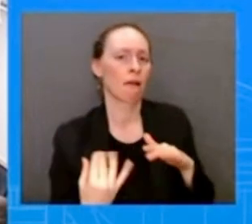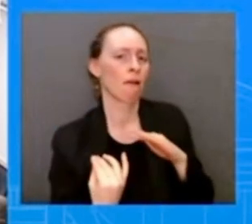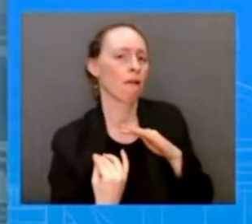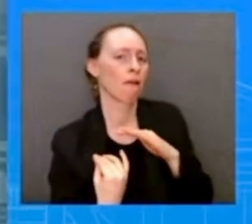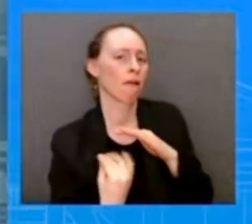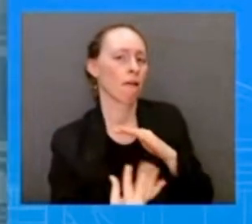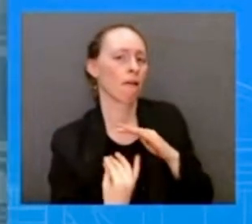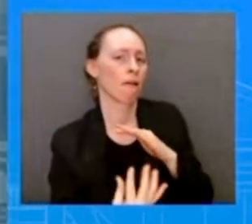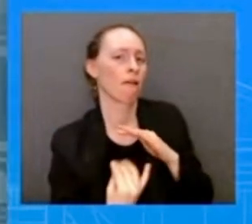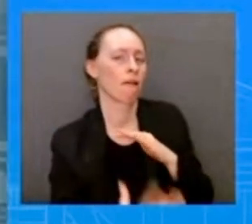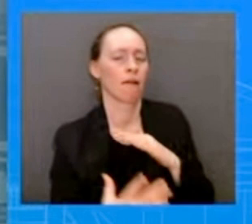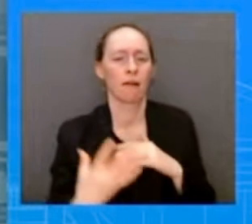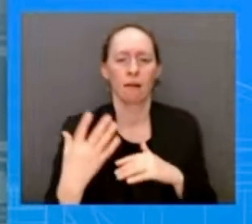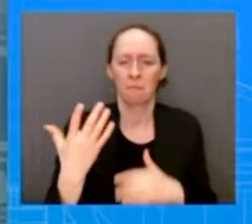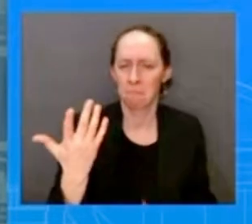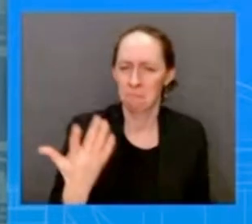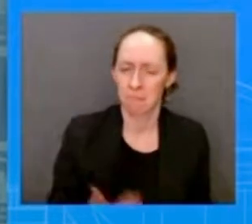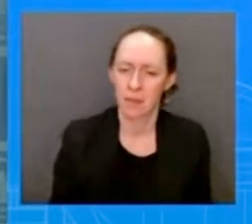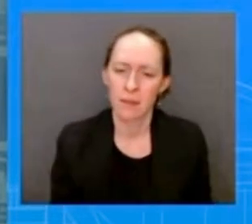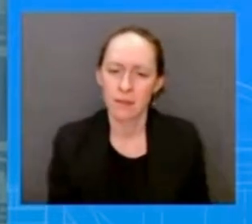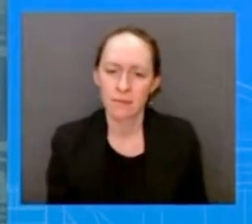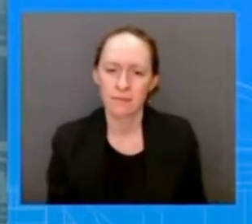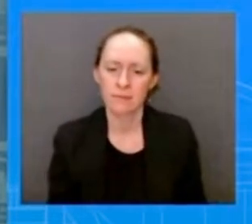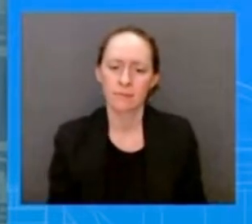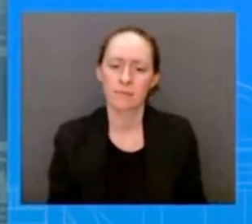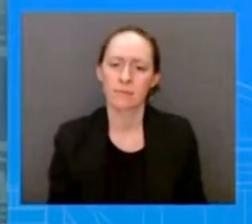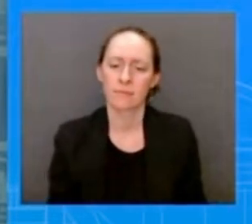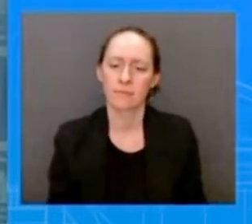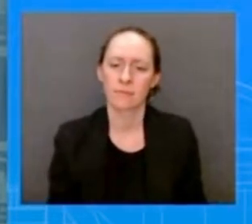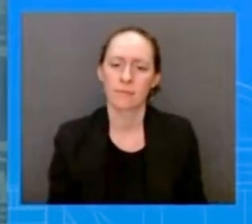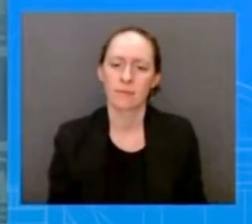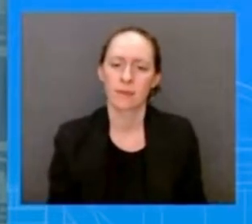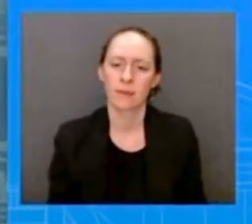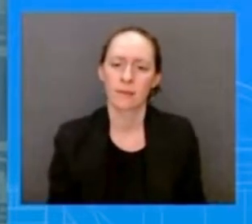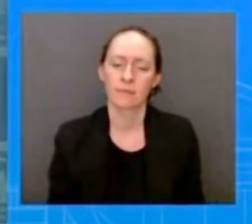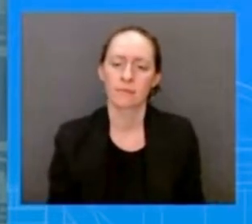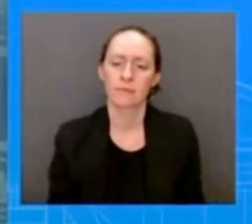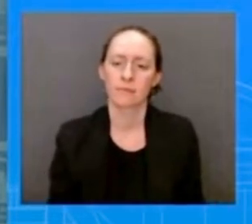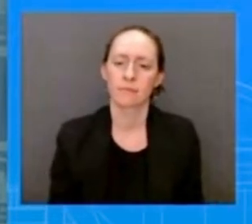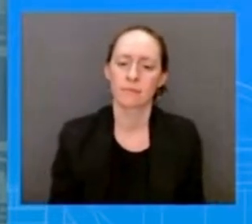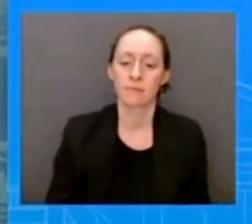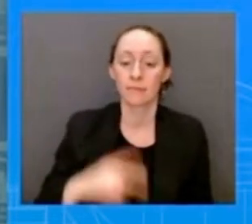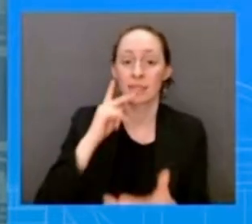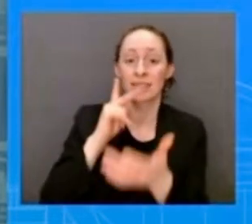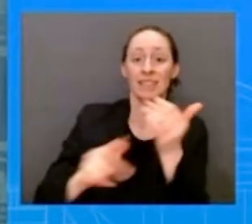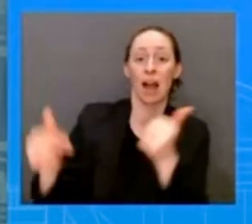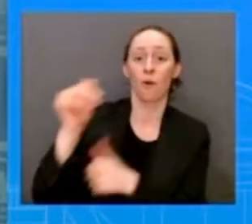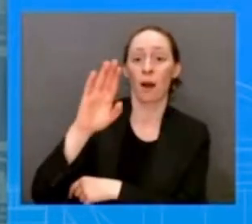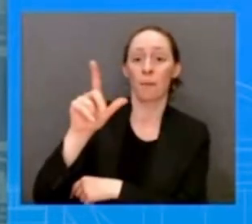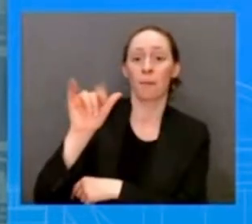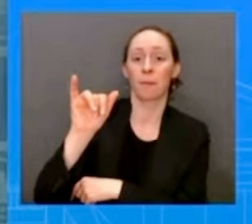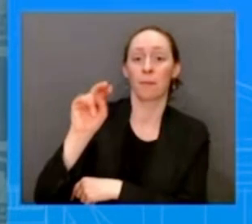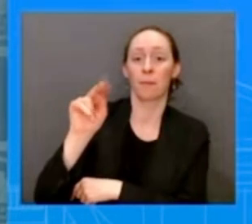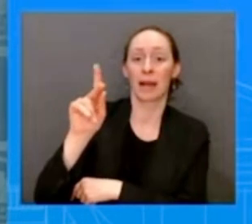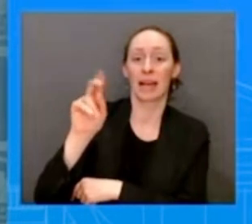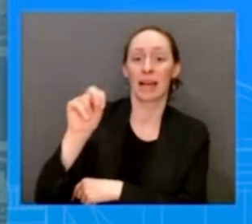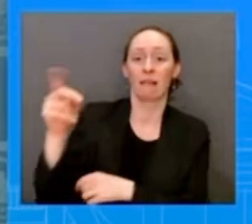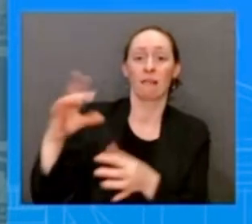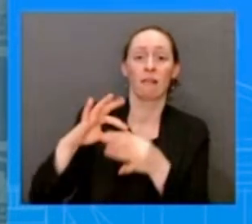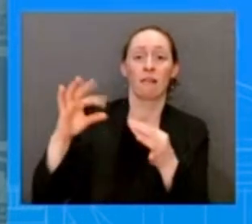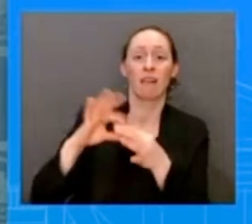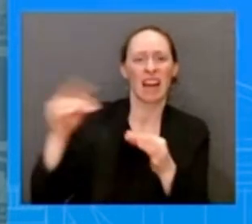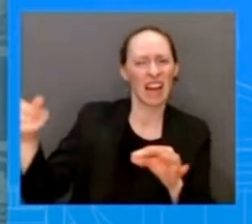China. Secretary Blinken has been clear that there will be consequences, and he mentioned that sanctions could be one of